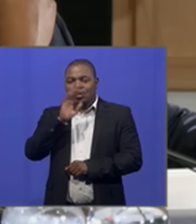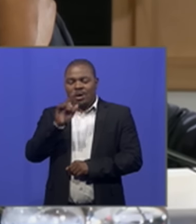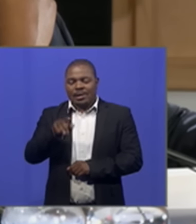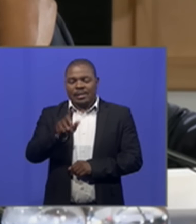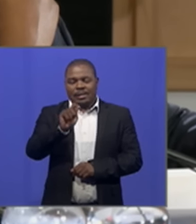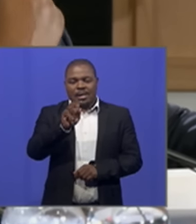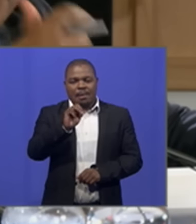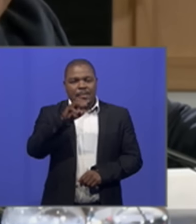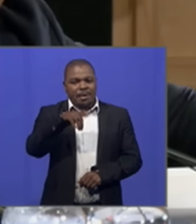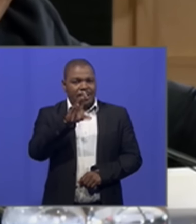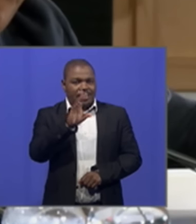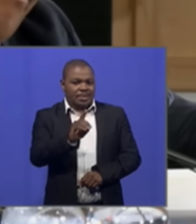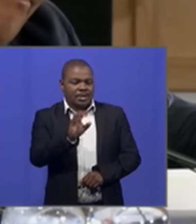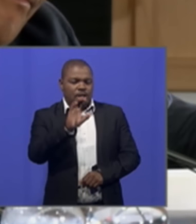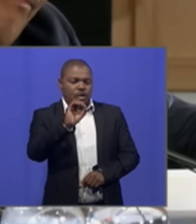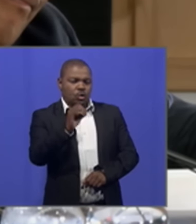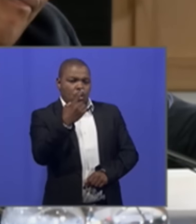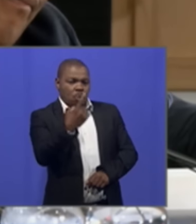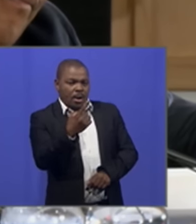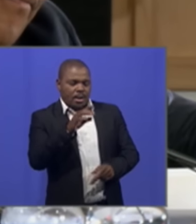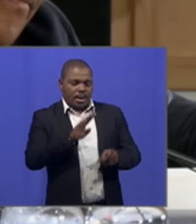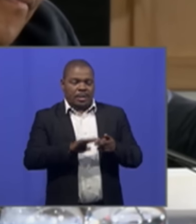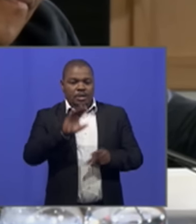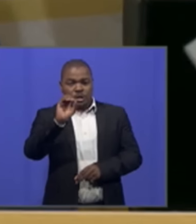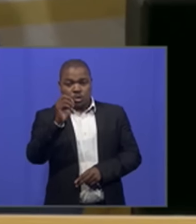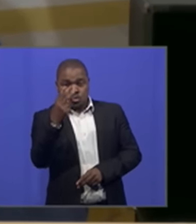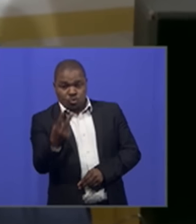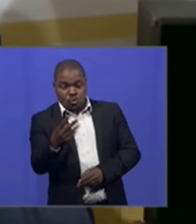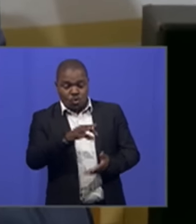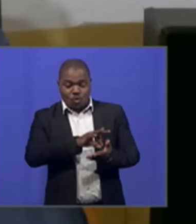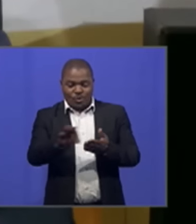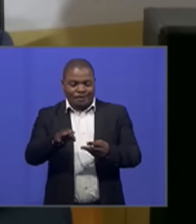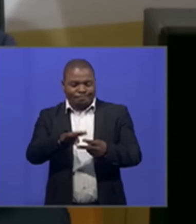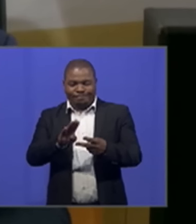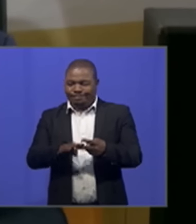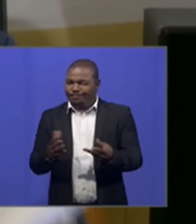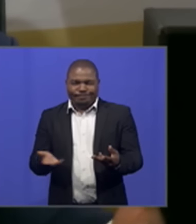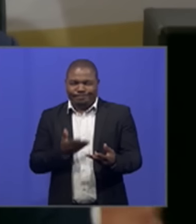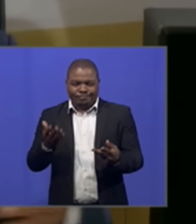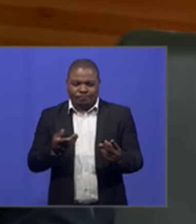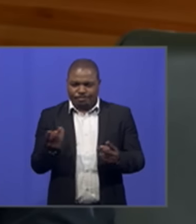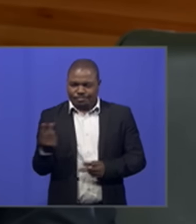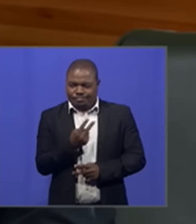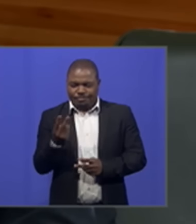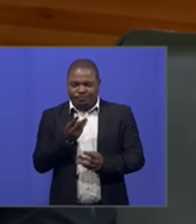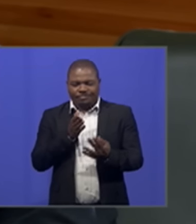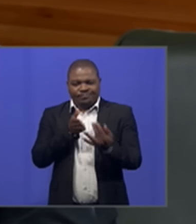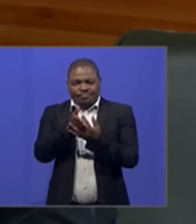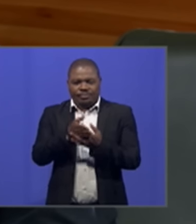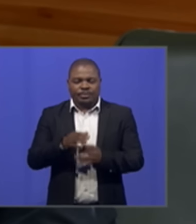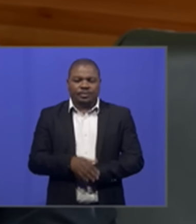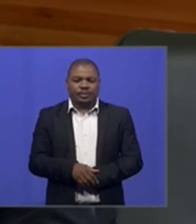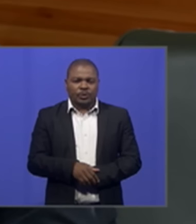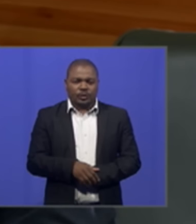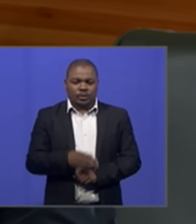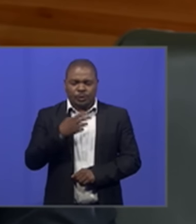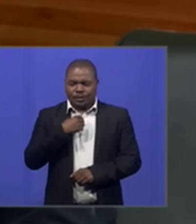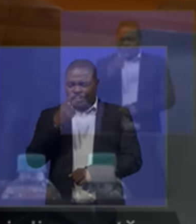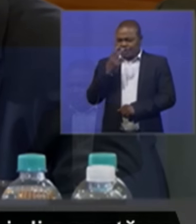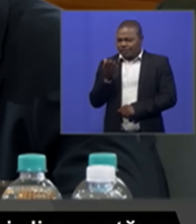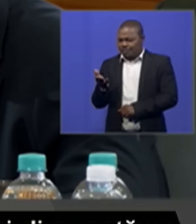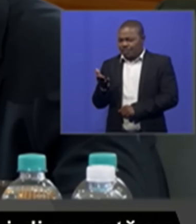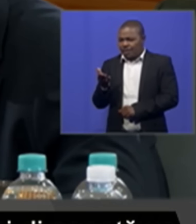ya TMPD 01 le TMPD 03. If one looks at the objective facts as